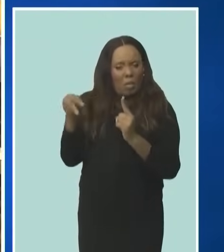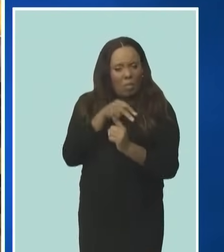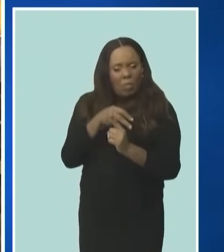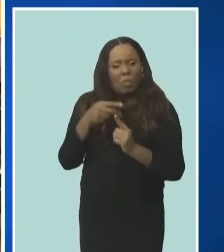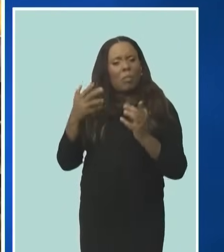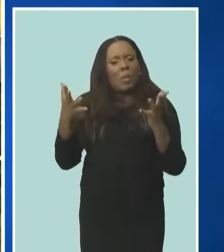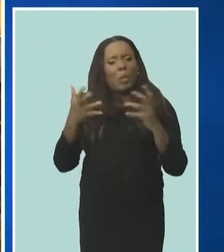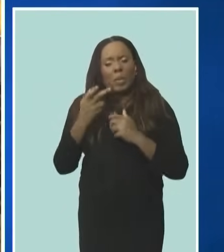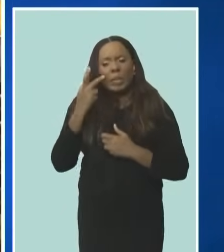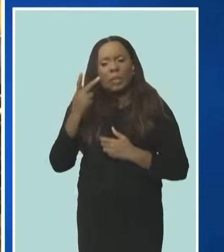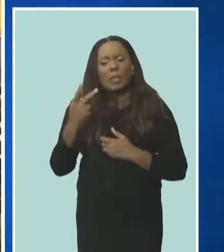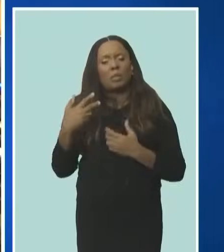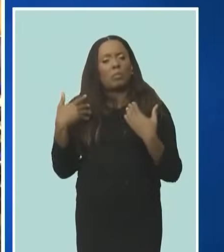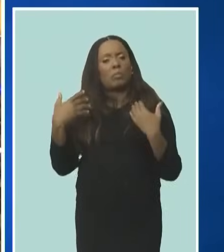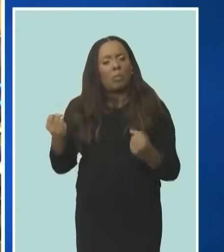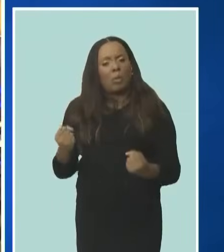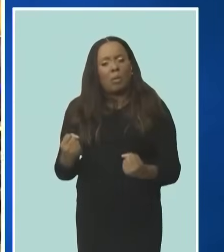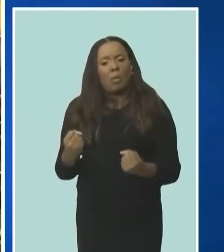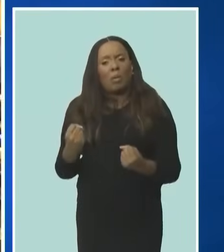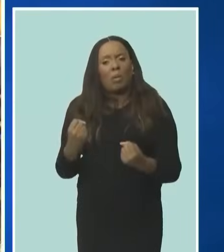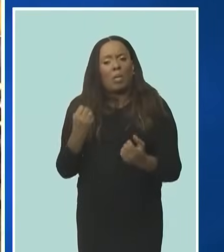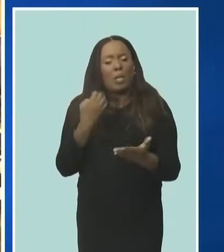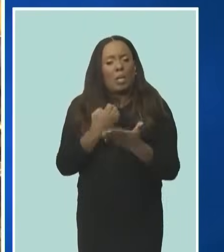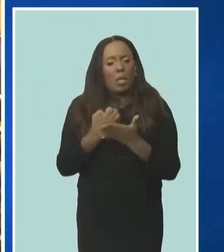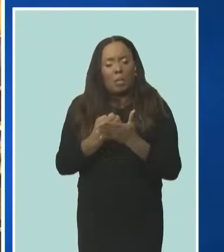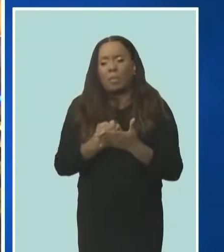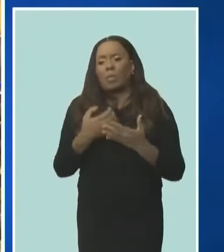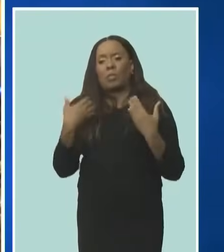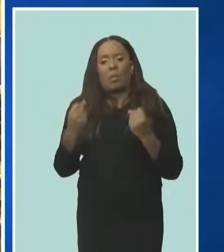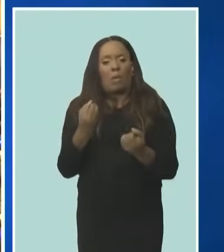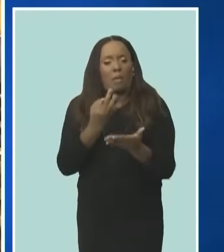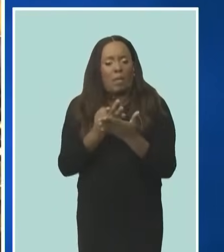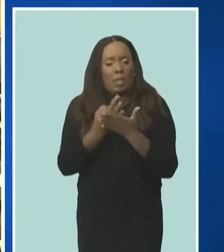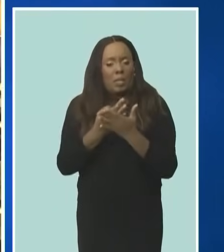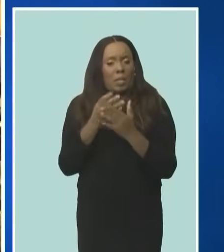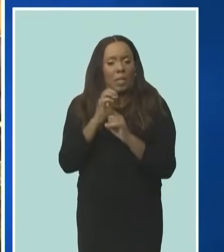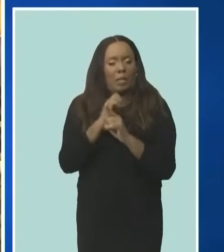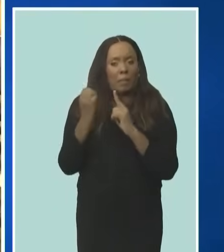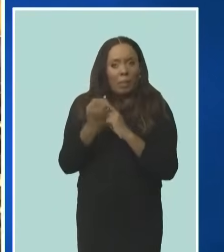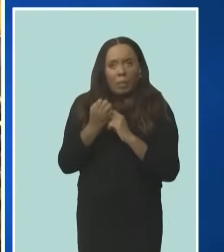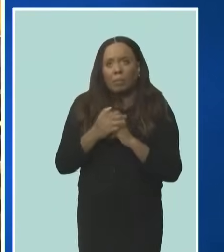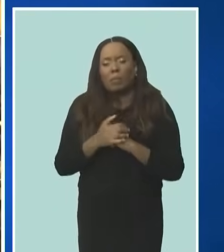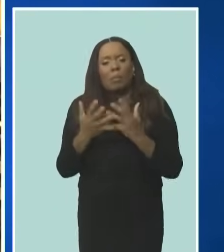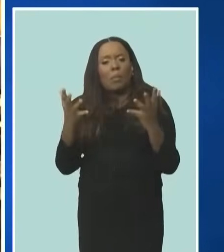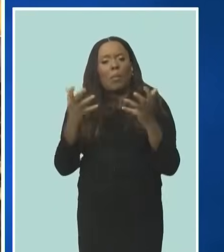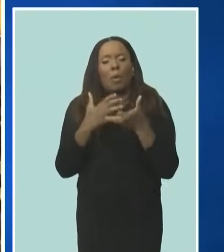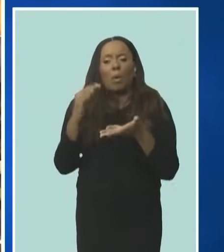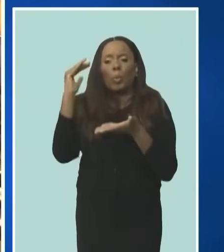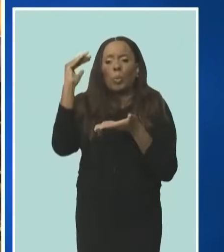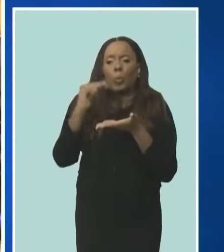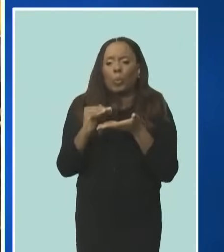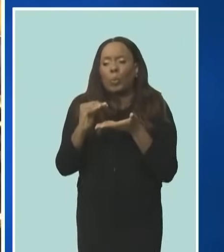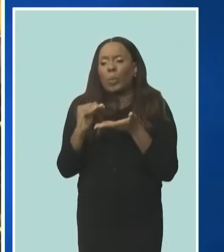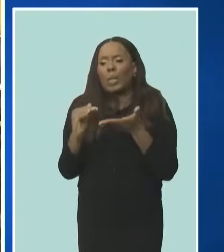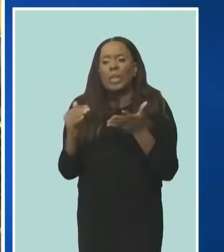financial environment, one that is inclusive, not exclusive, one that helps to reduce